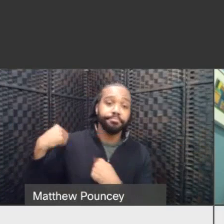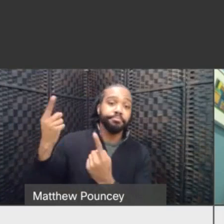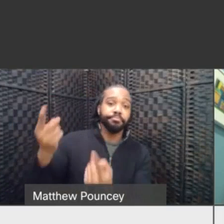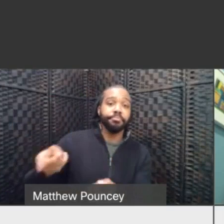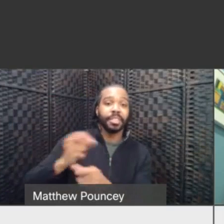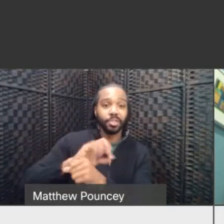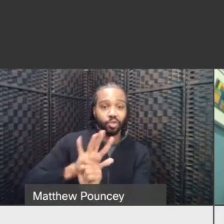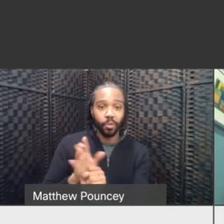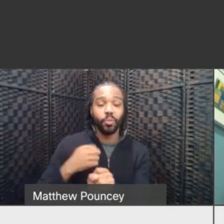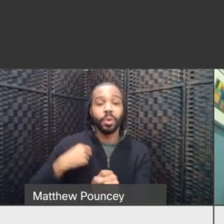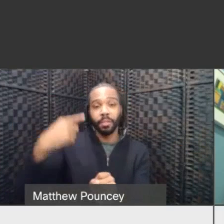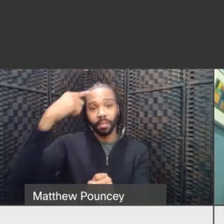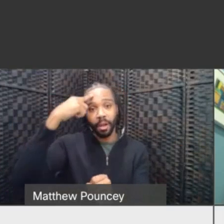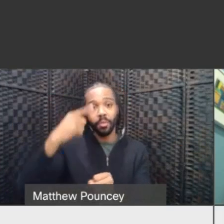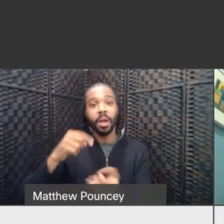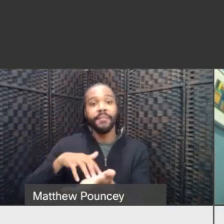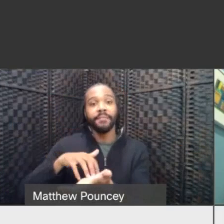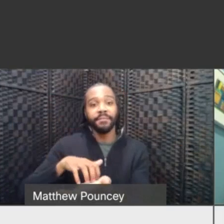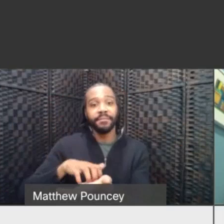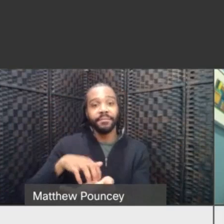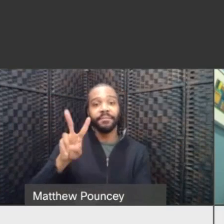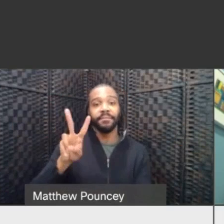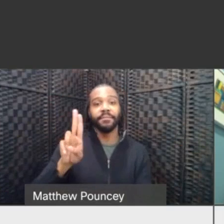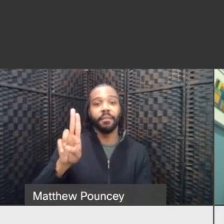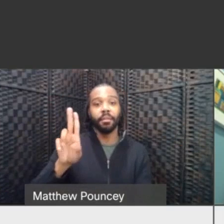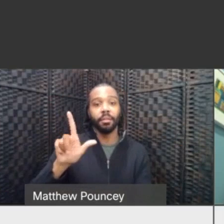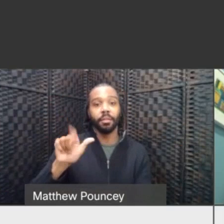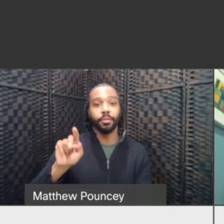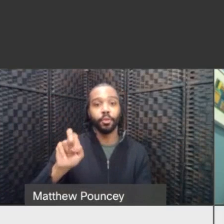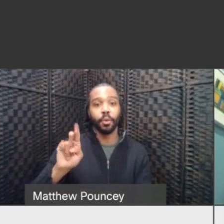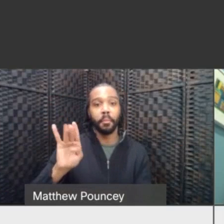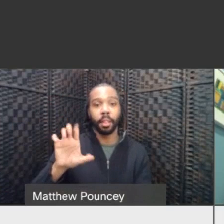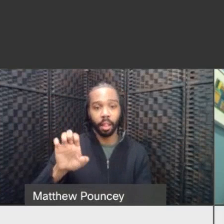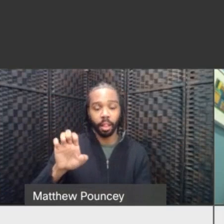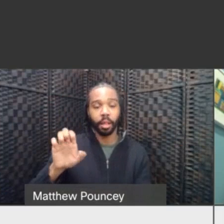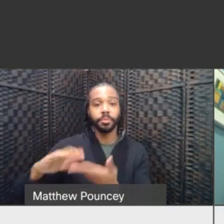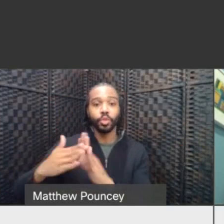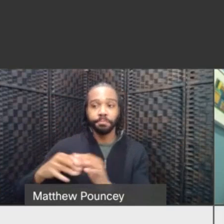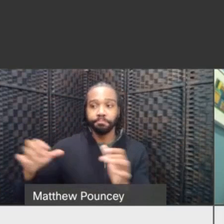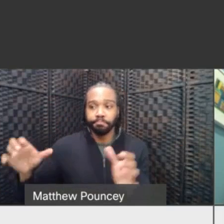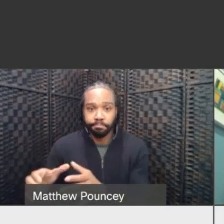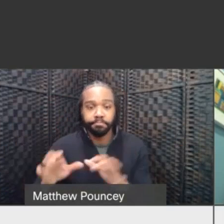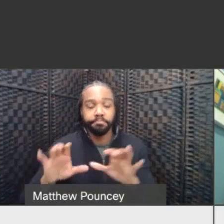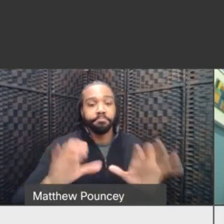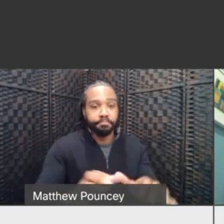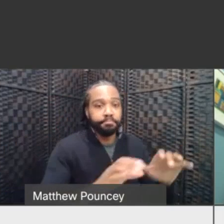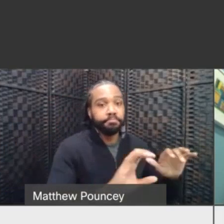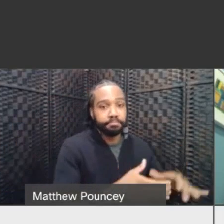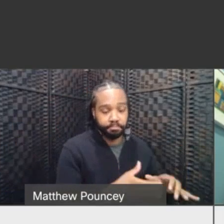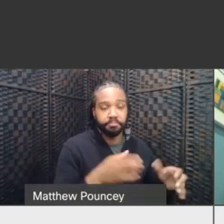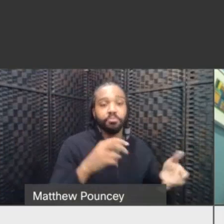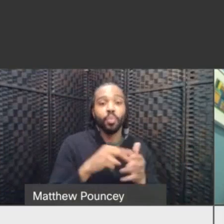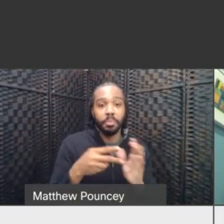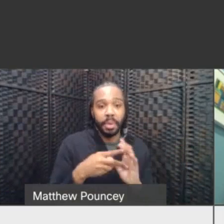vulnerable populations and grouped them together, and supported living was included in that group of those at